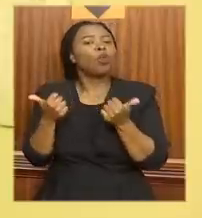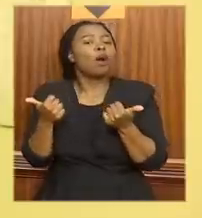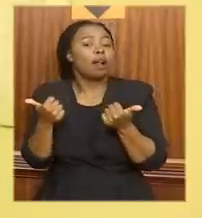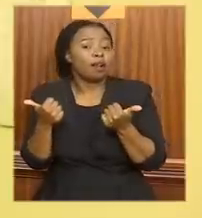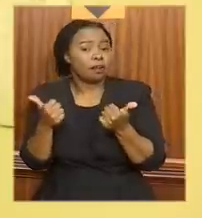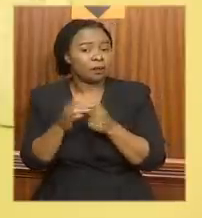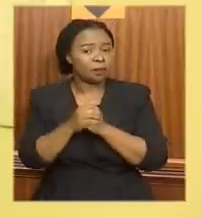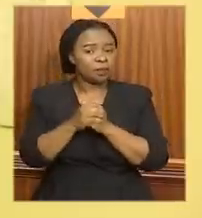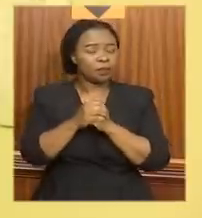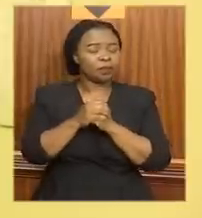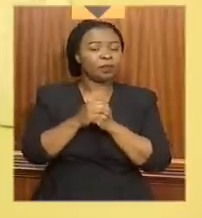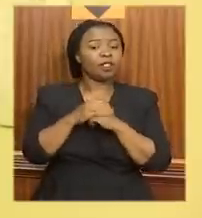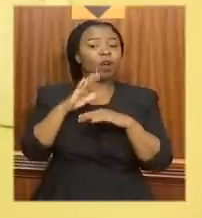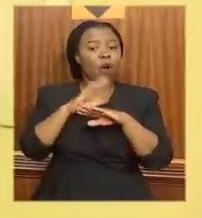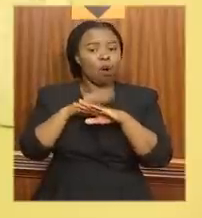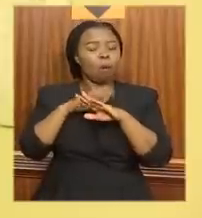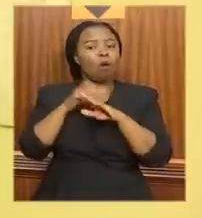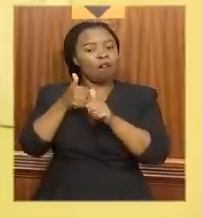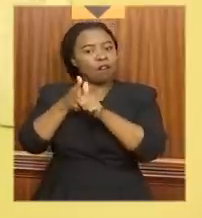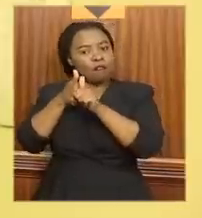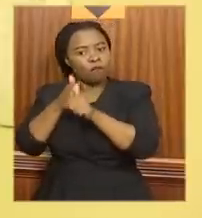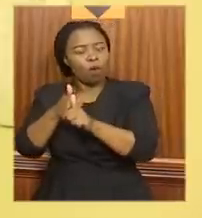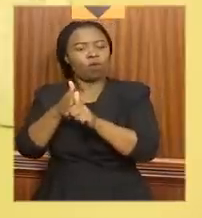they adhere to a maintenance philosophy.